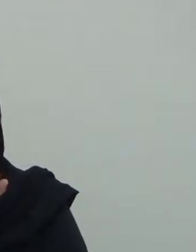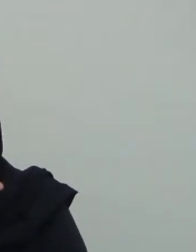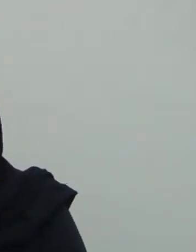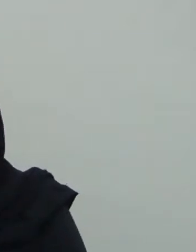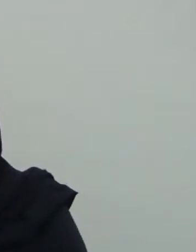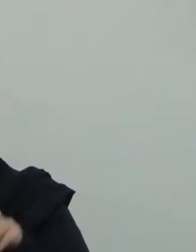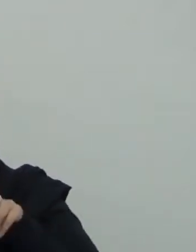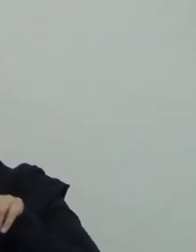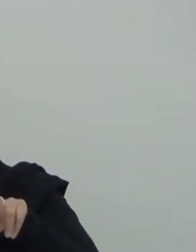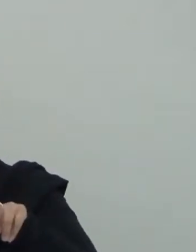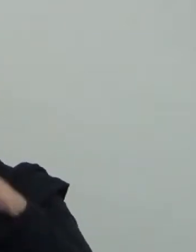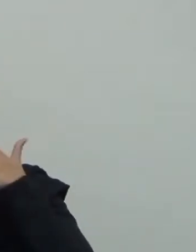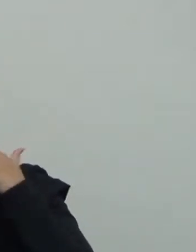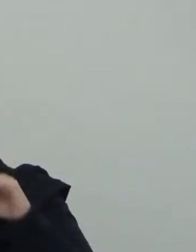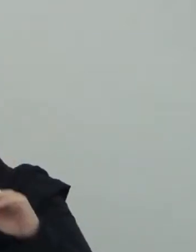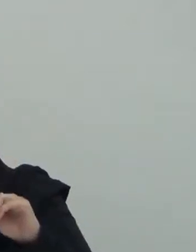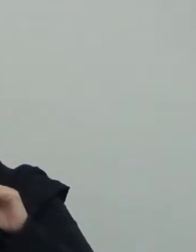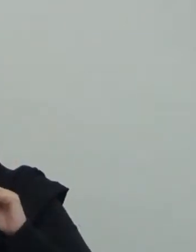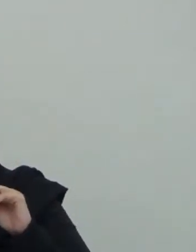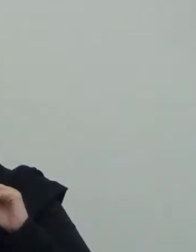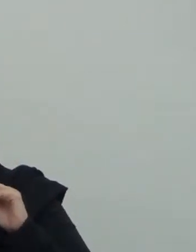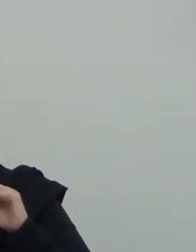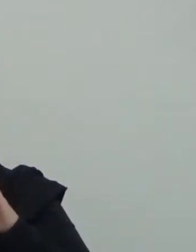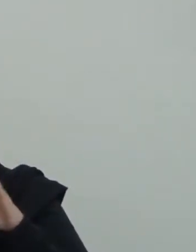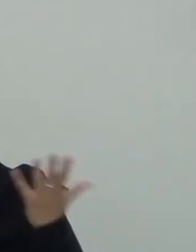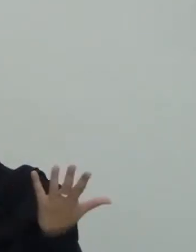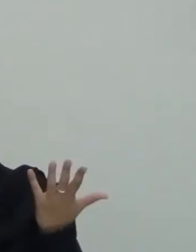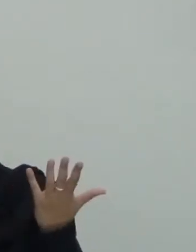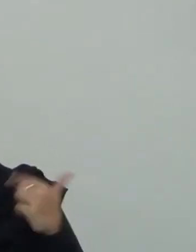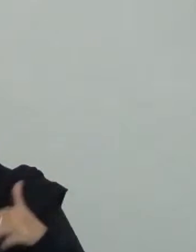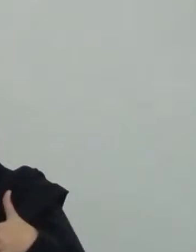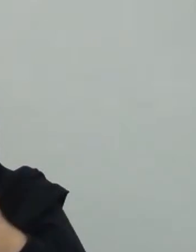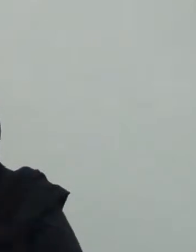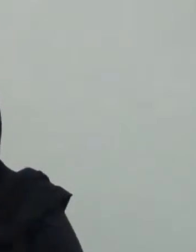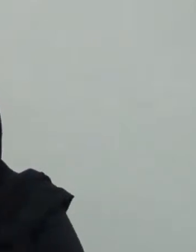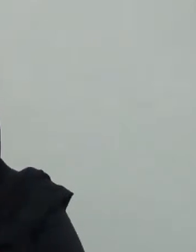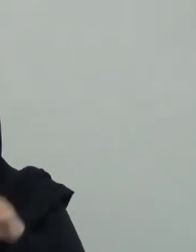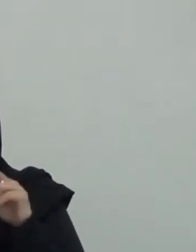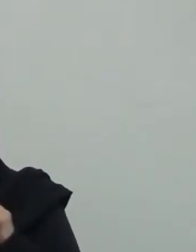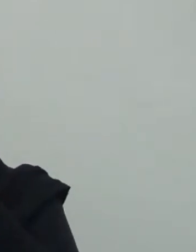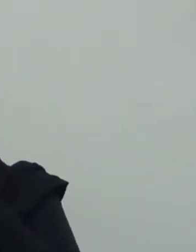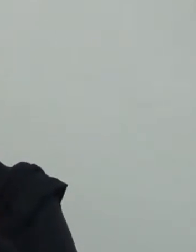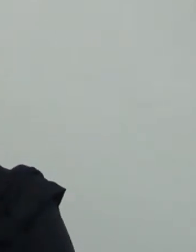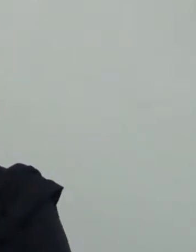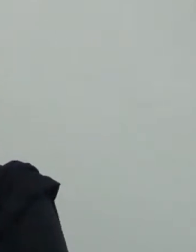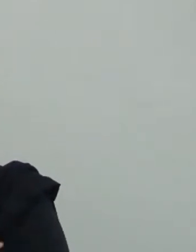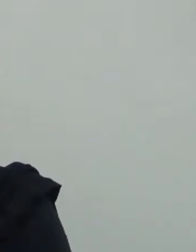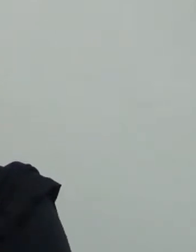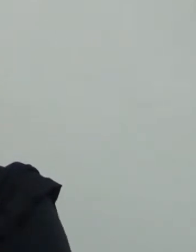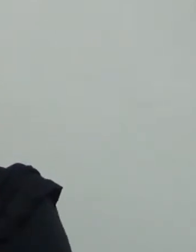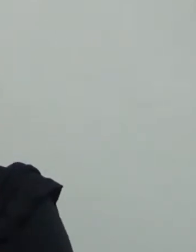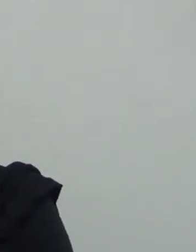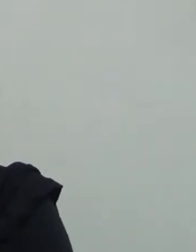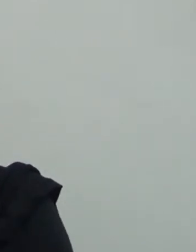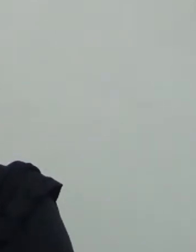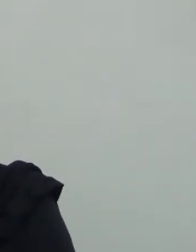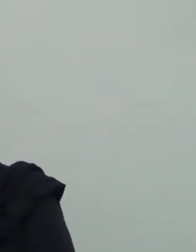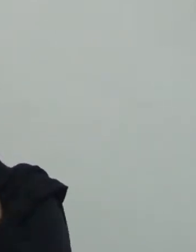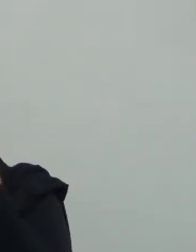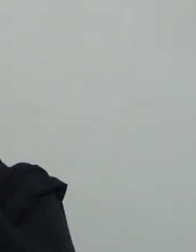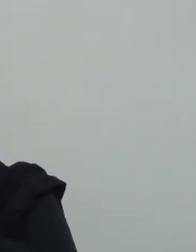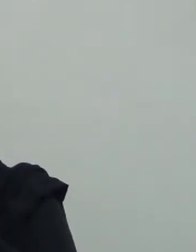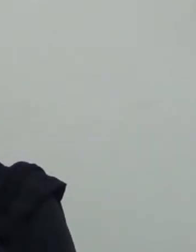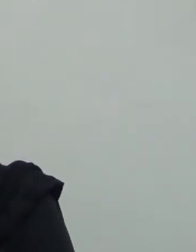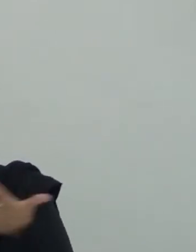and so on and so on. Sheikh, to me, this is one of the most difficult areas. If you could please discuss that and explain to